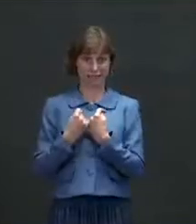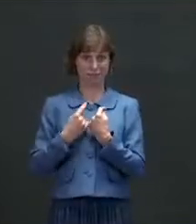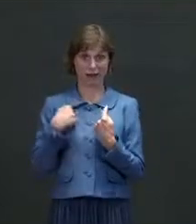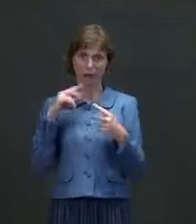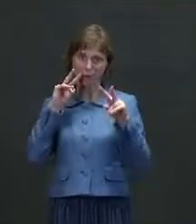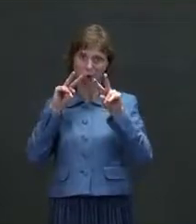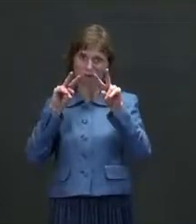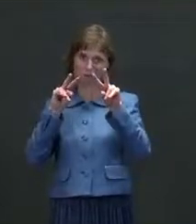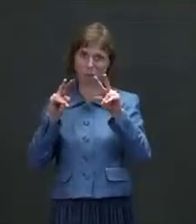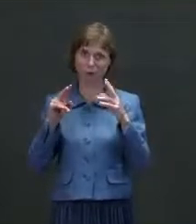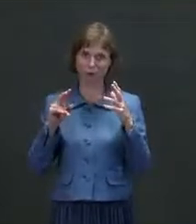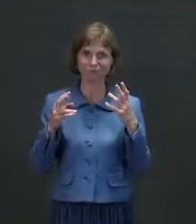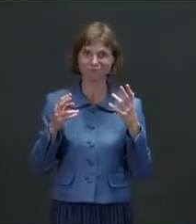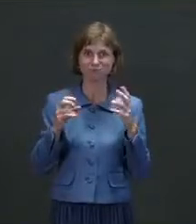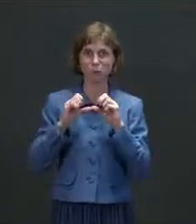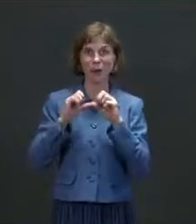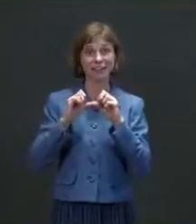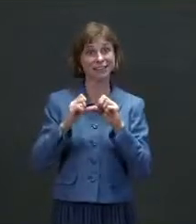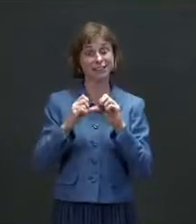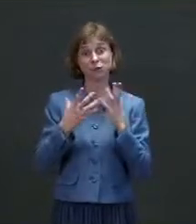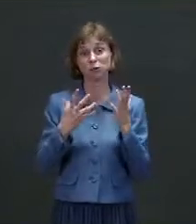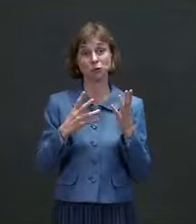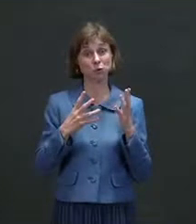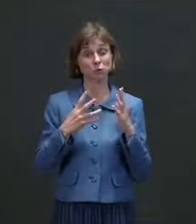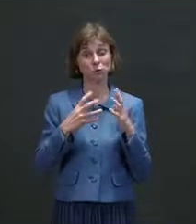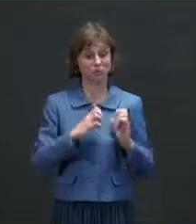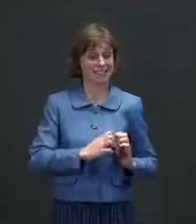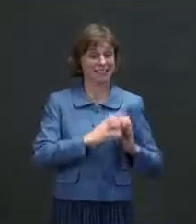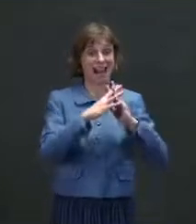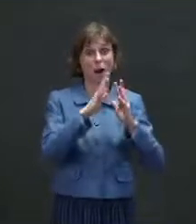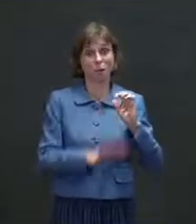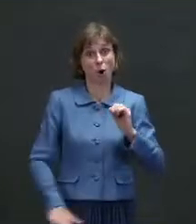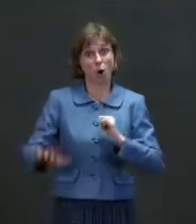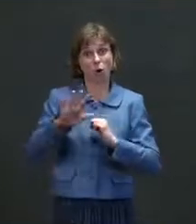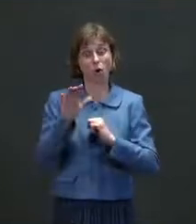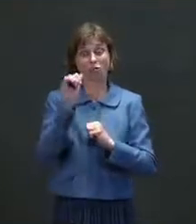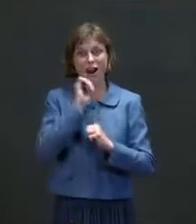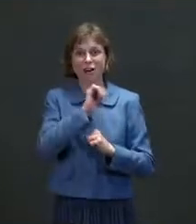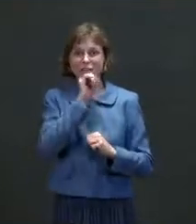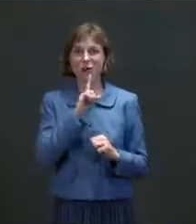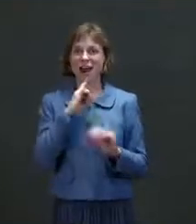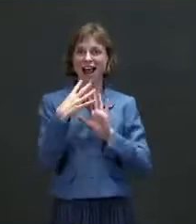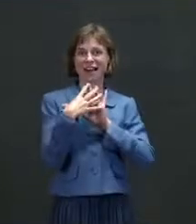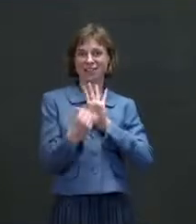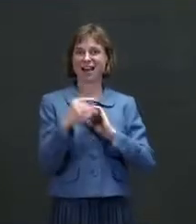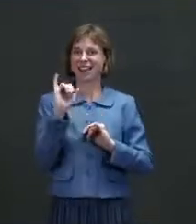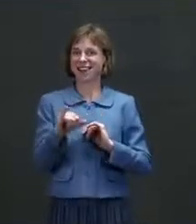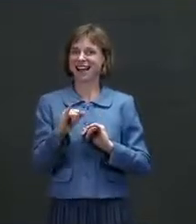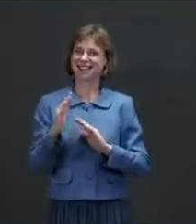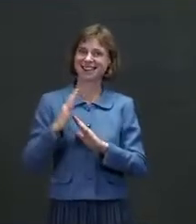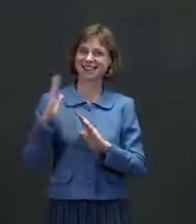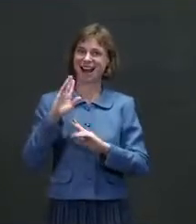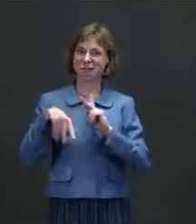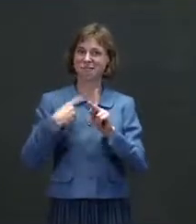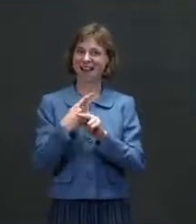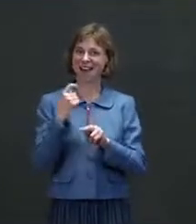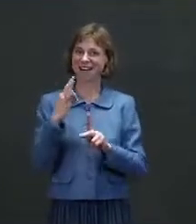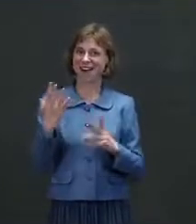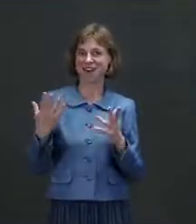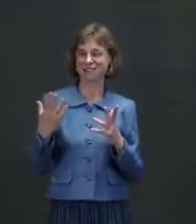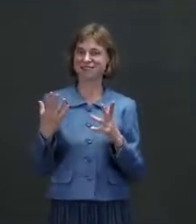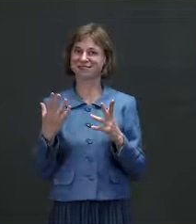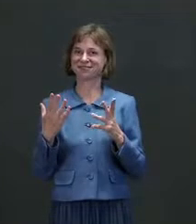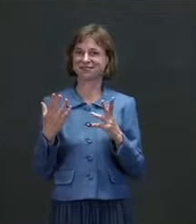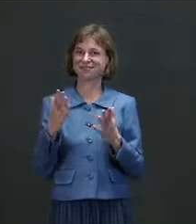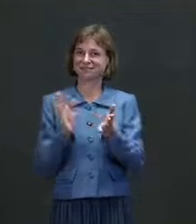forward to continue to replicate this around Arizona and hope plagiarism is the highest form of flattery. That's what we say. So if everyone wants